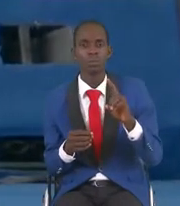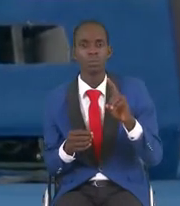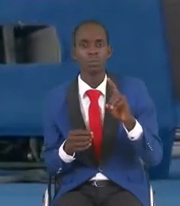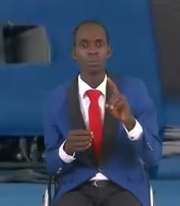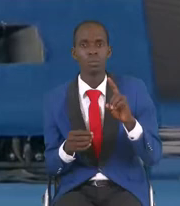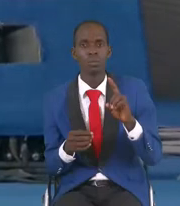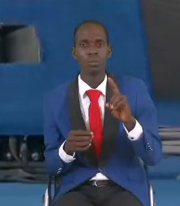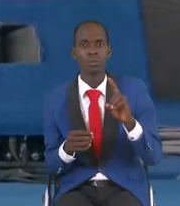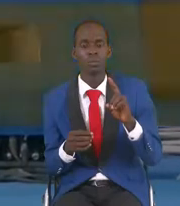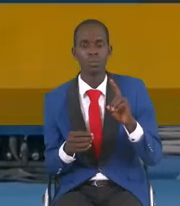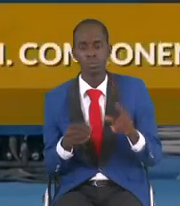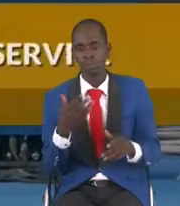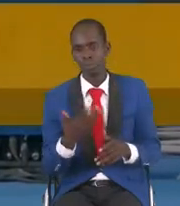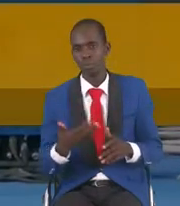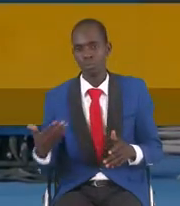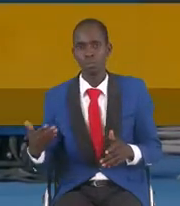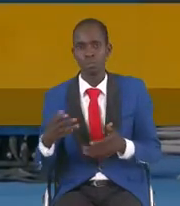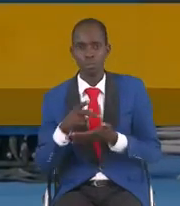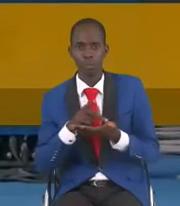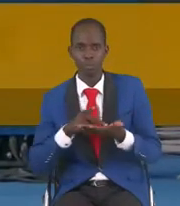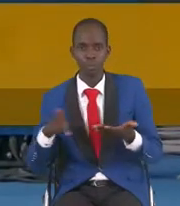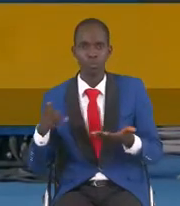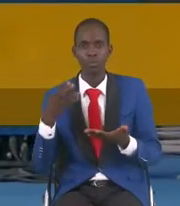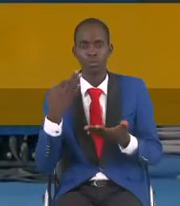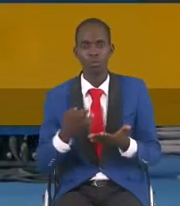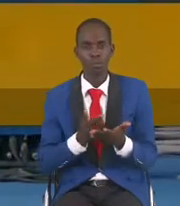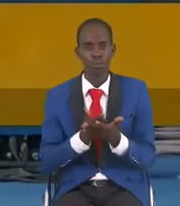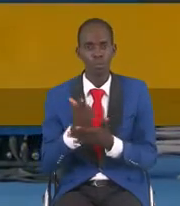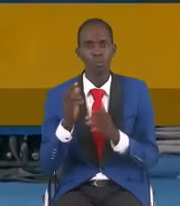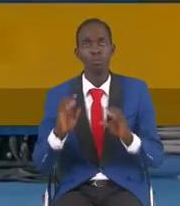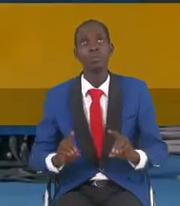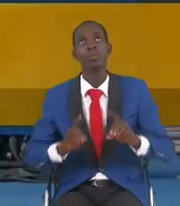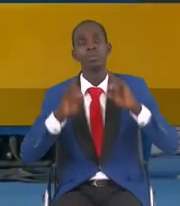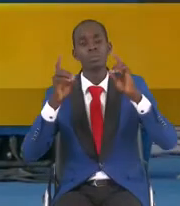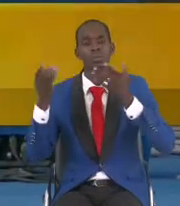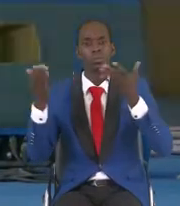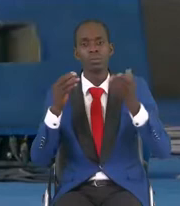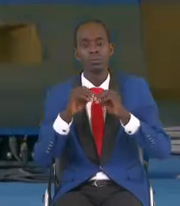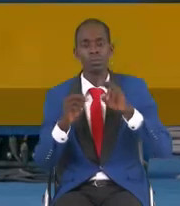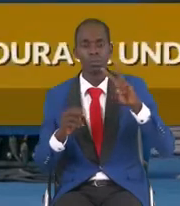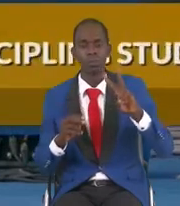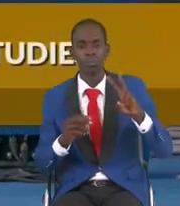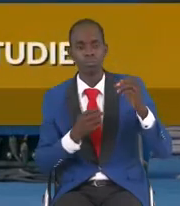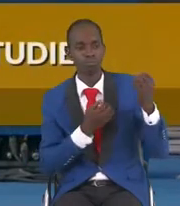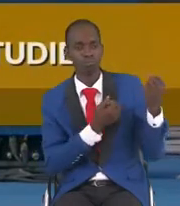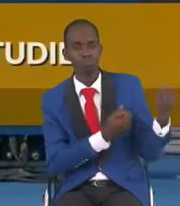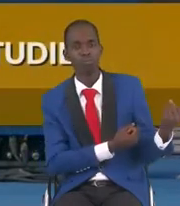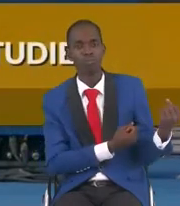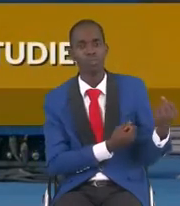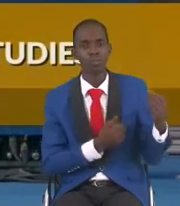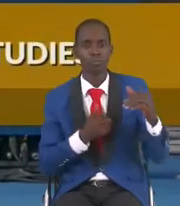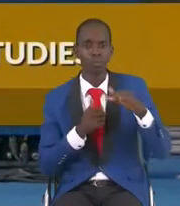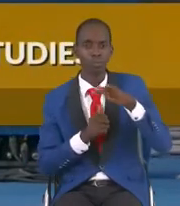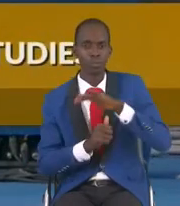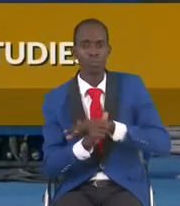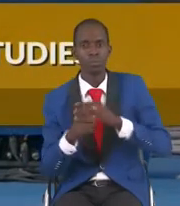service. Components of loyal, devoted service. Number two, courage under the leaders.